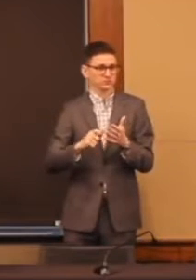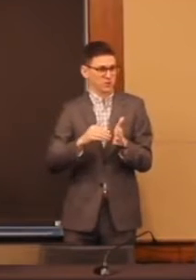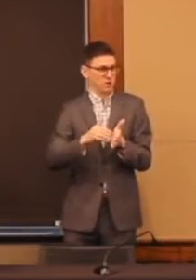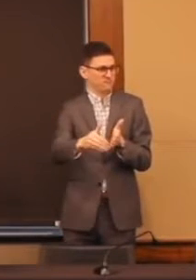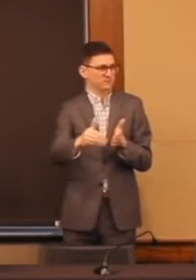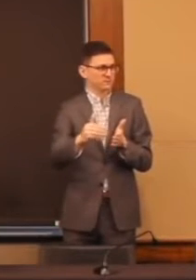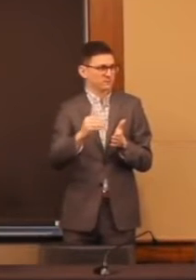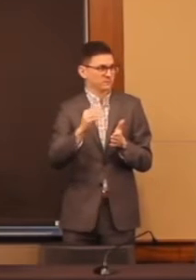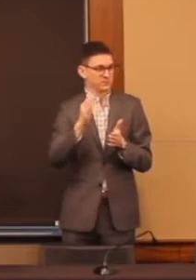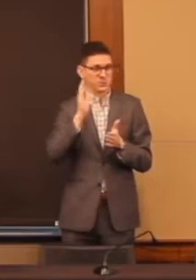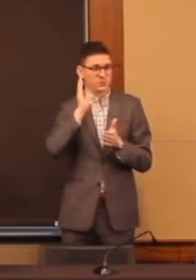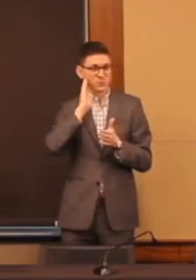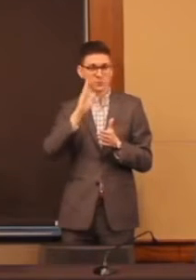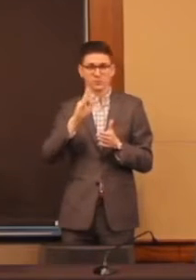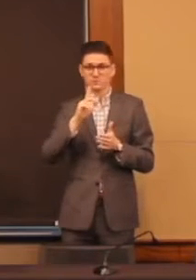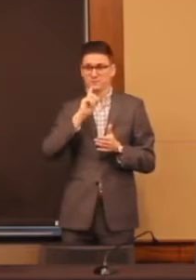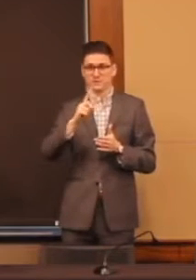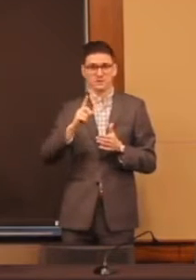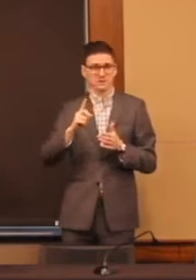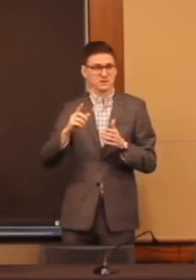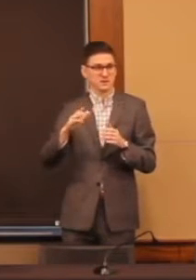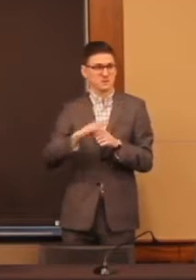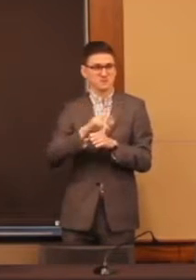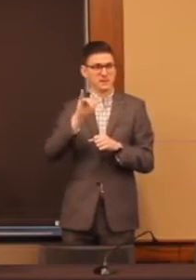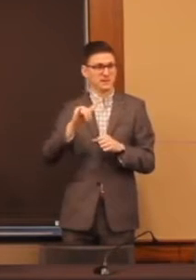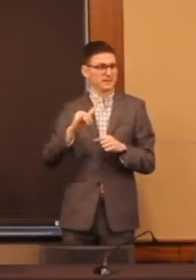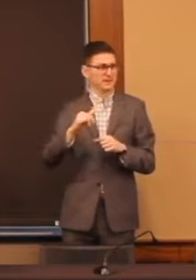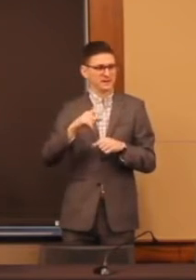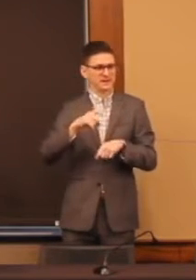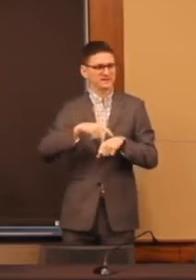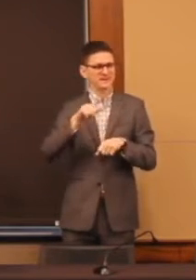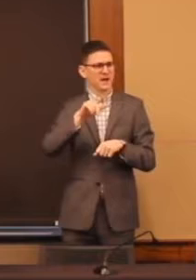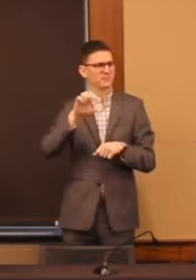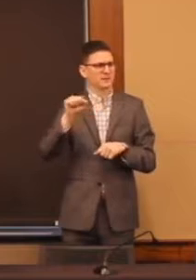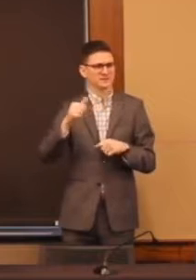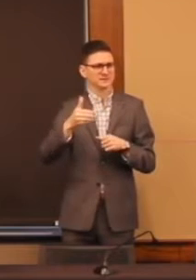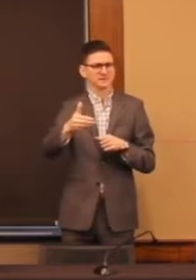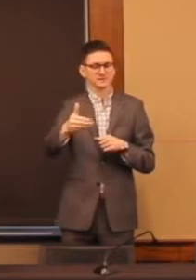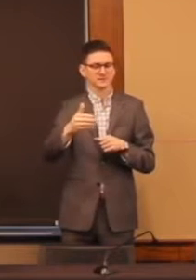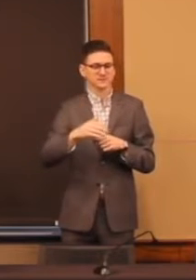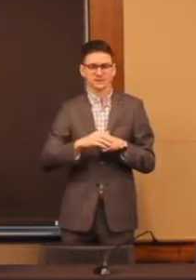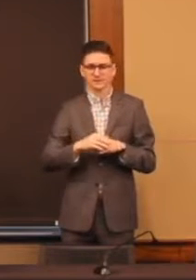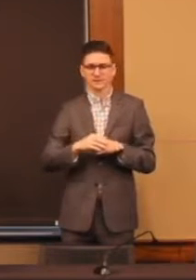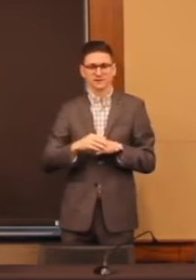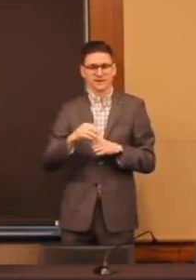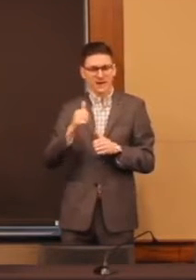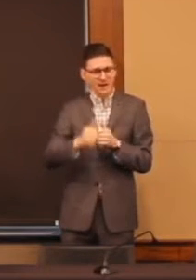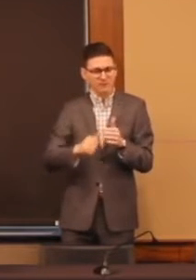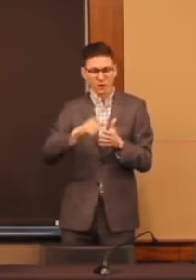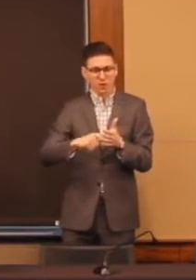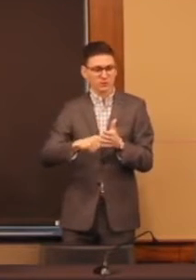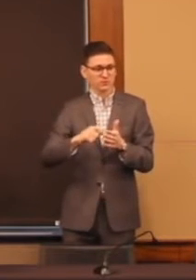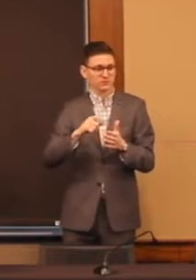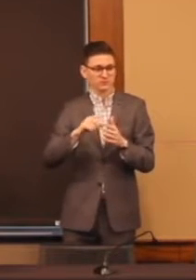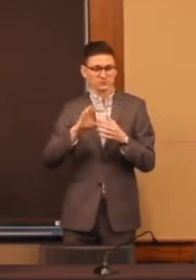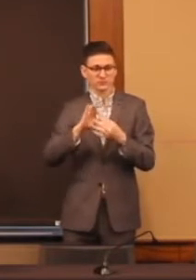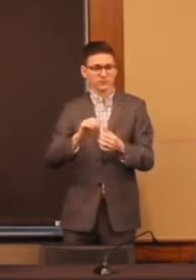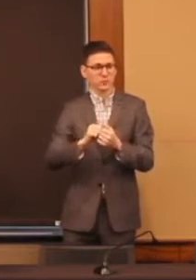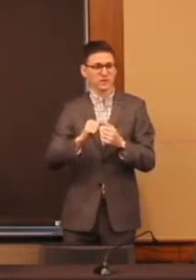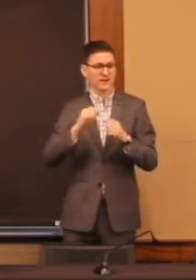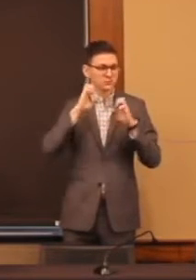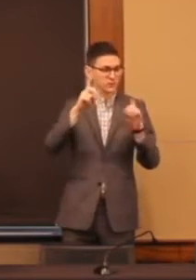cases, are completely timeless also. Piece after piece of outstanding coverage on